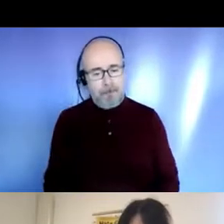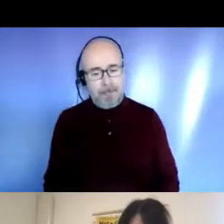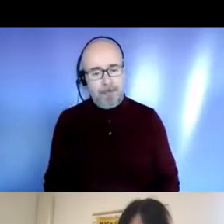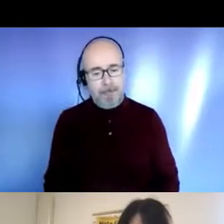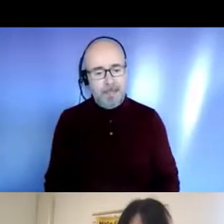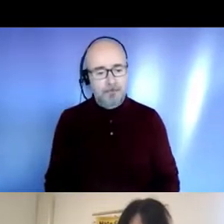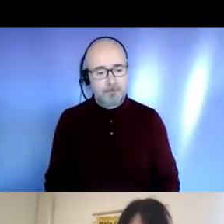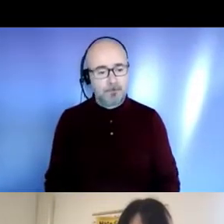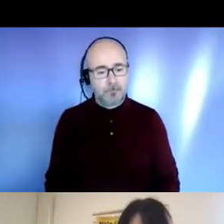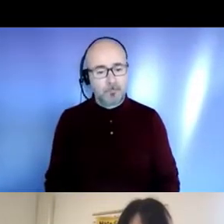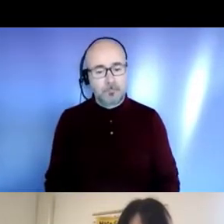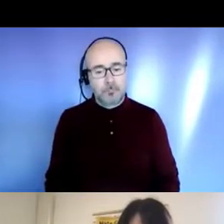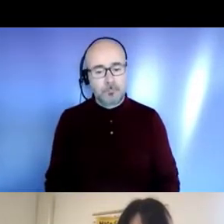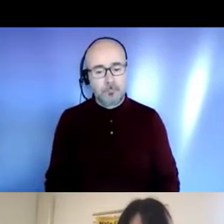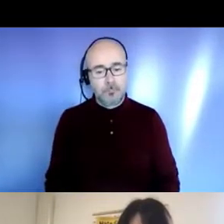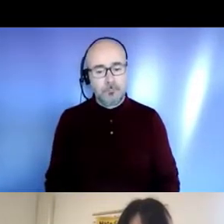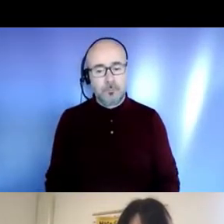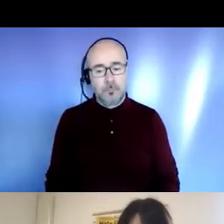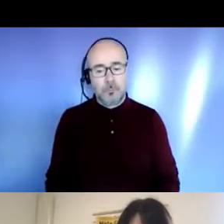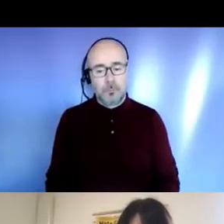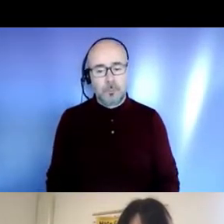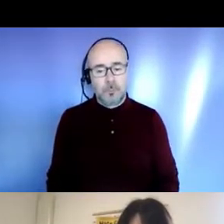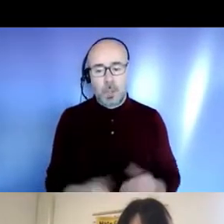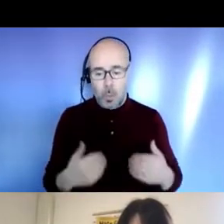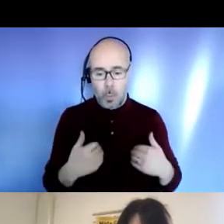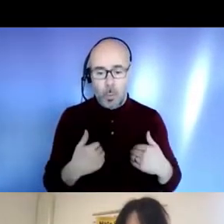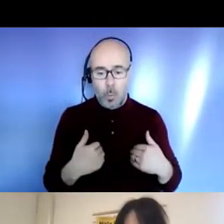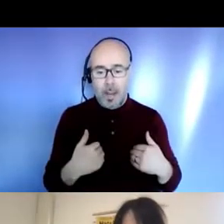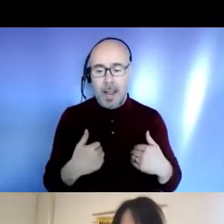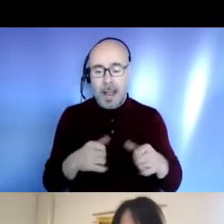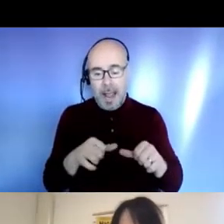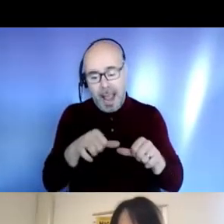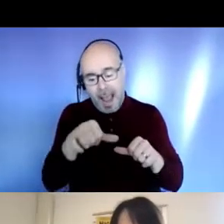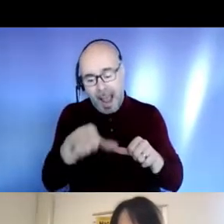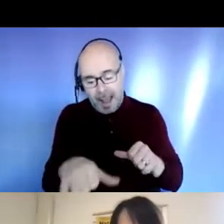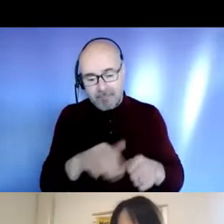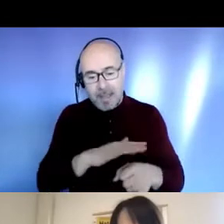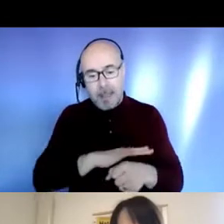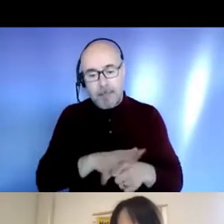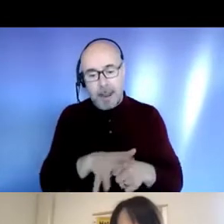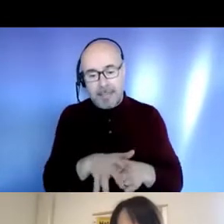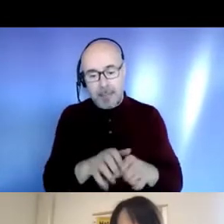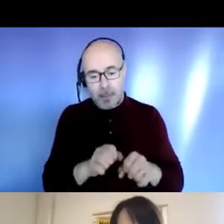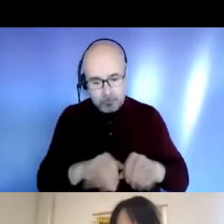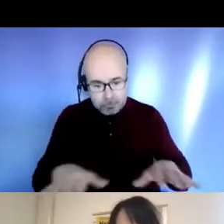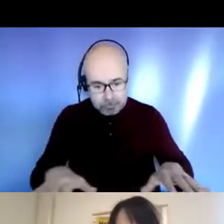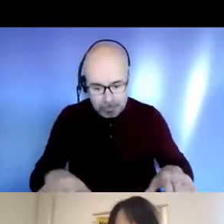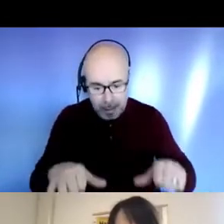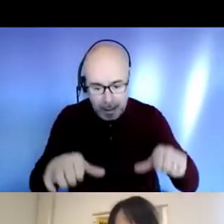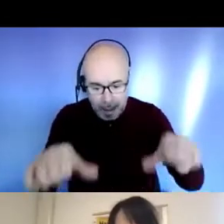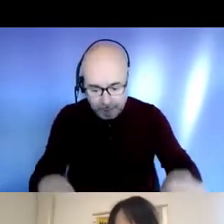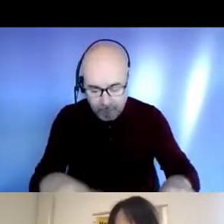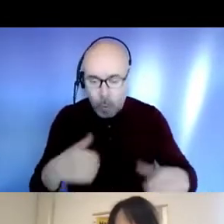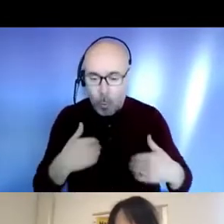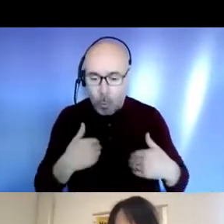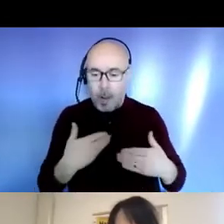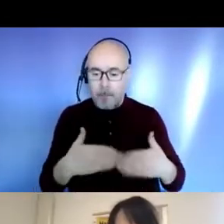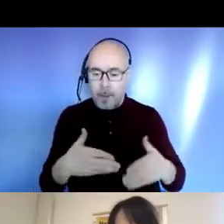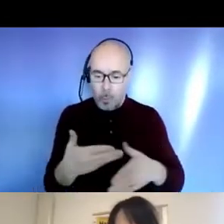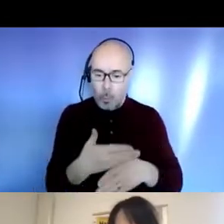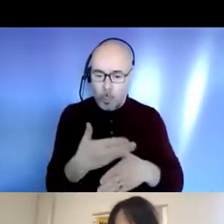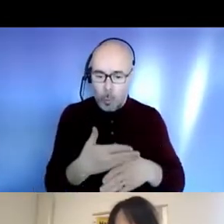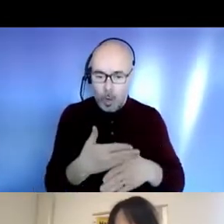We did do some work post the pandemic last year as it kind of broke. Where one of